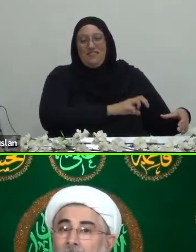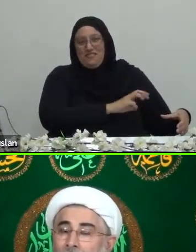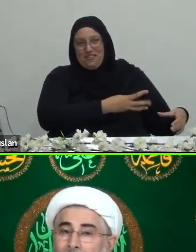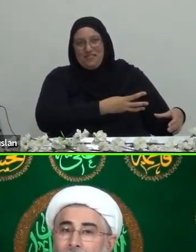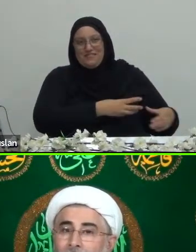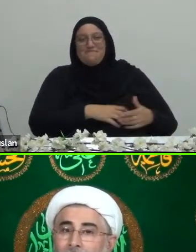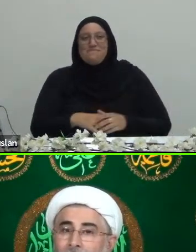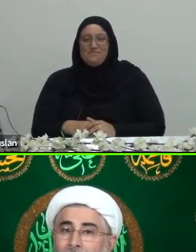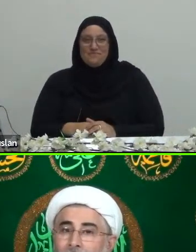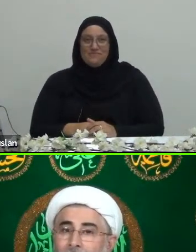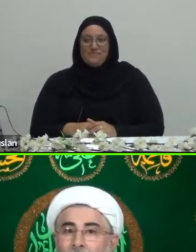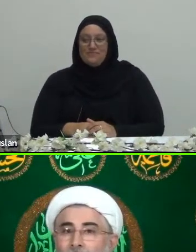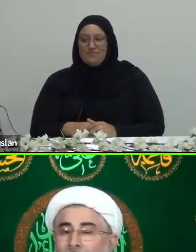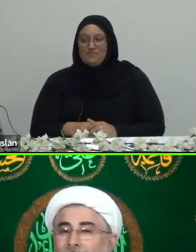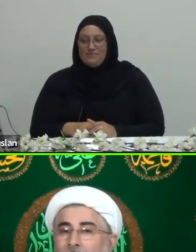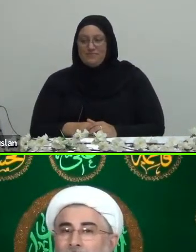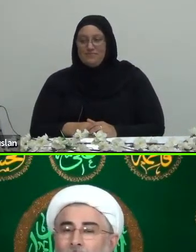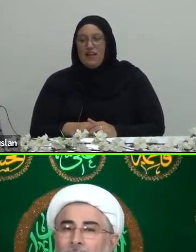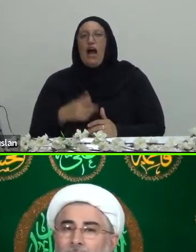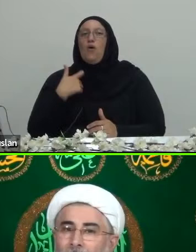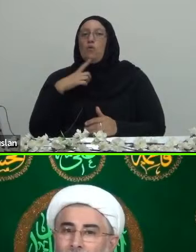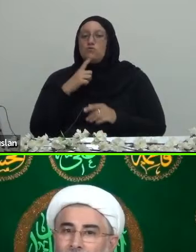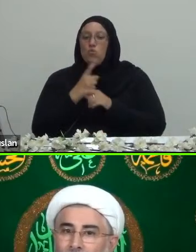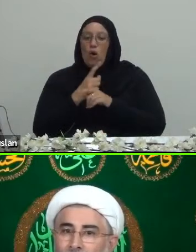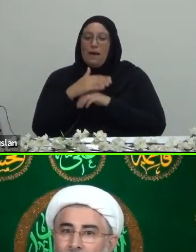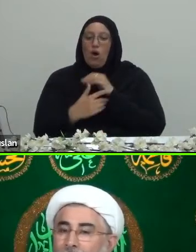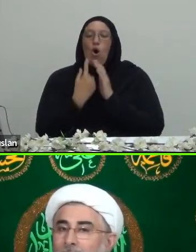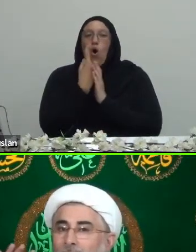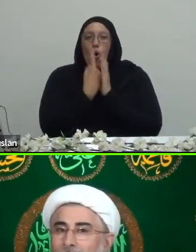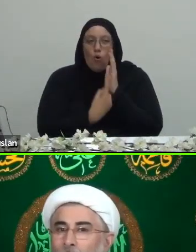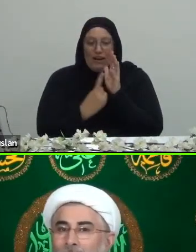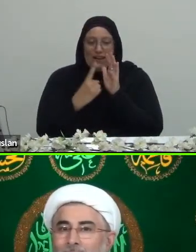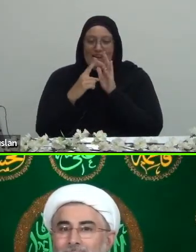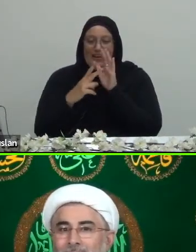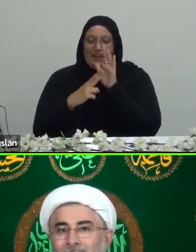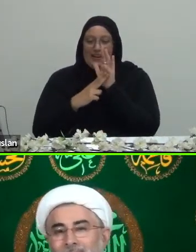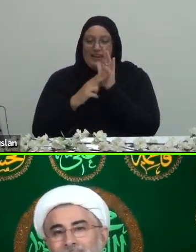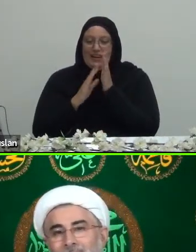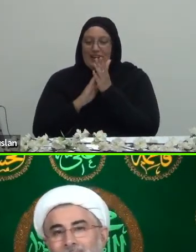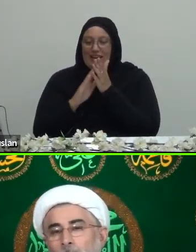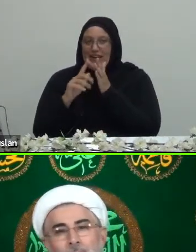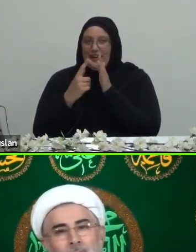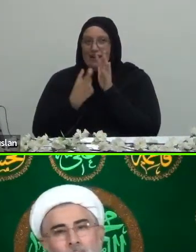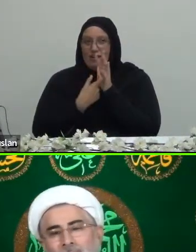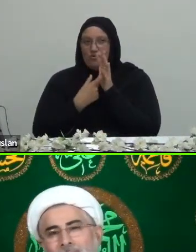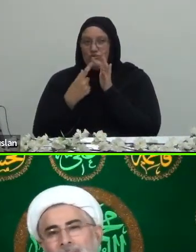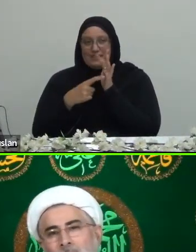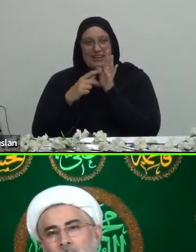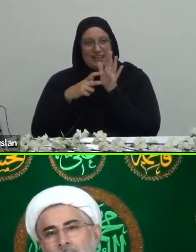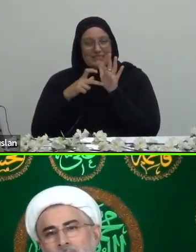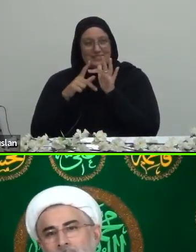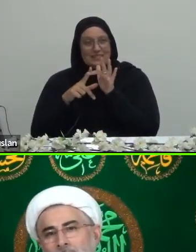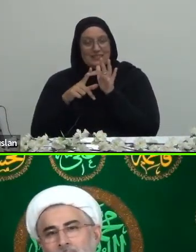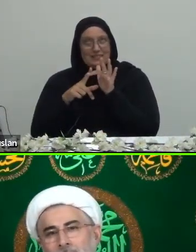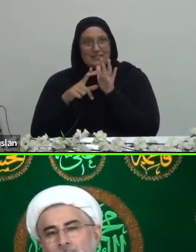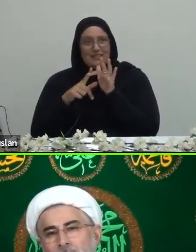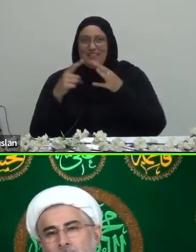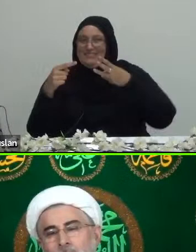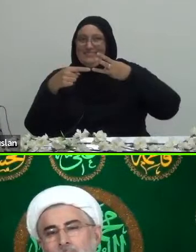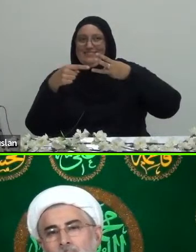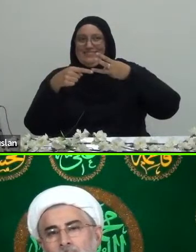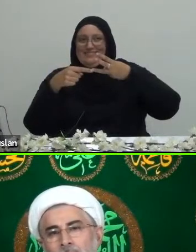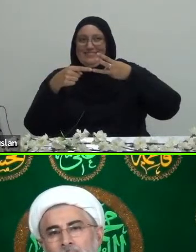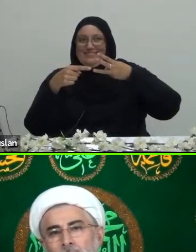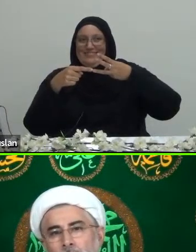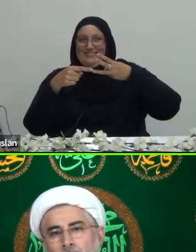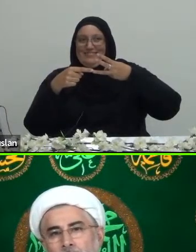inheritance. Again, I want to reiterate, this is for inheritance, not the will. The will, you have absolute discretion as how you